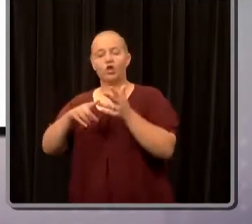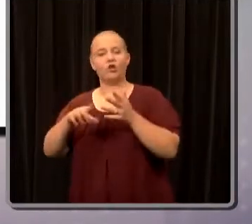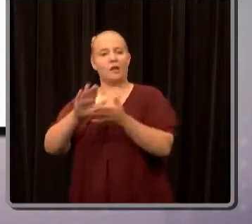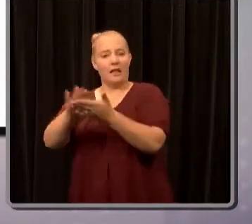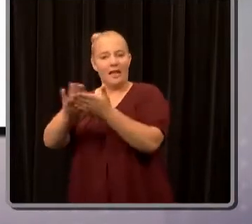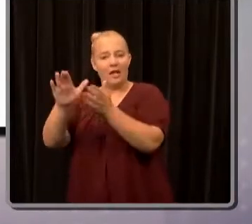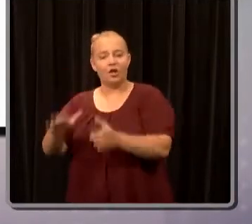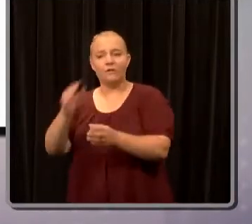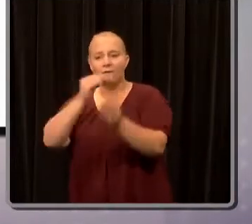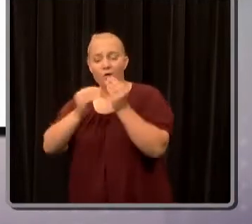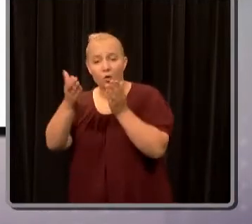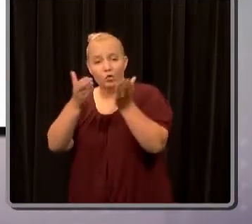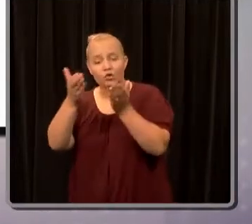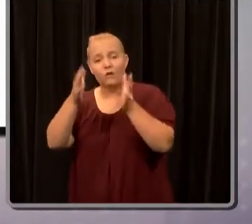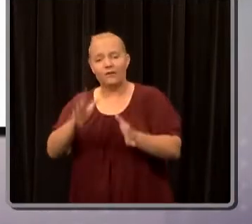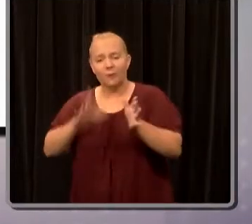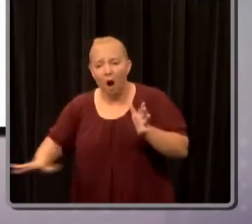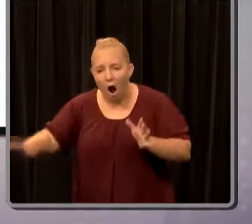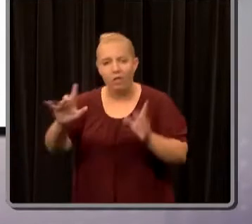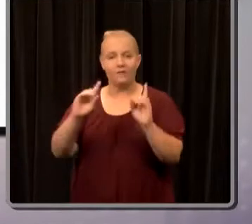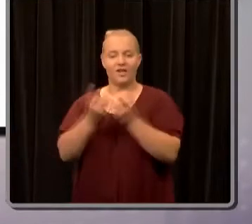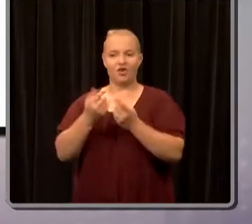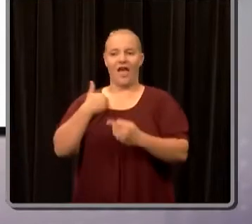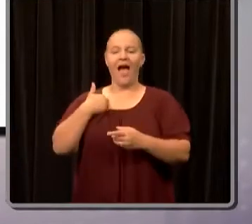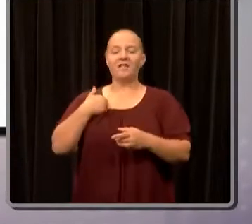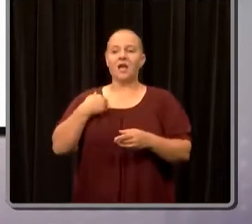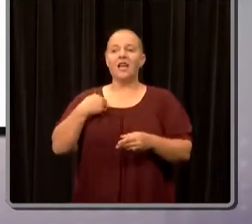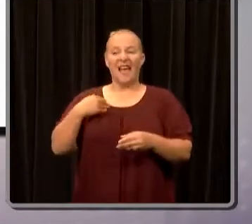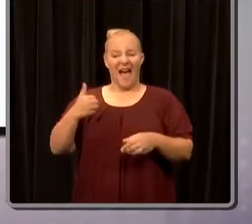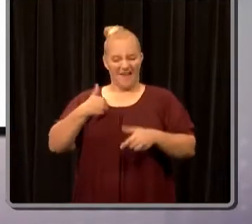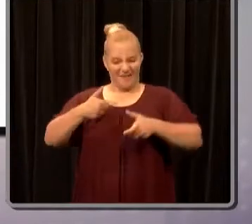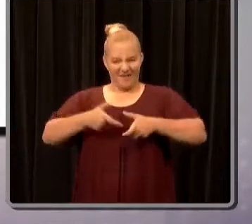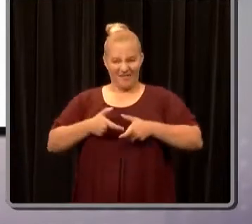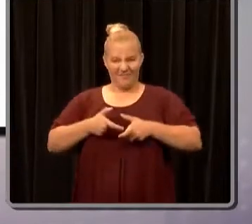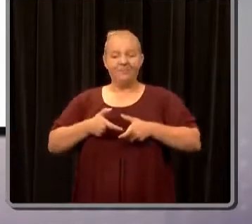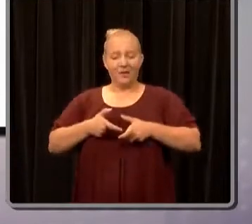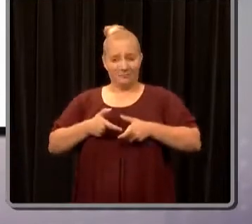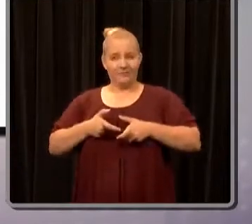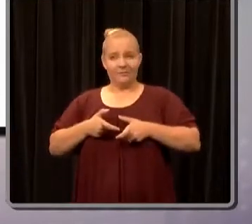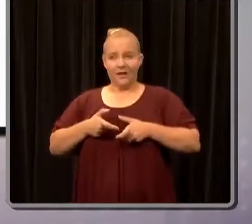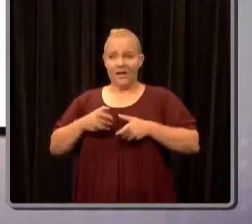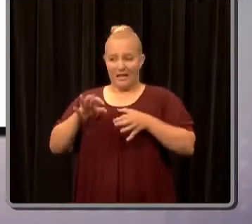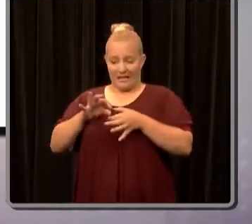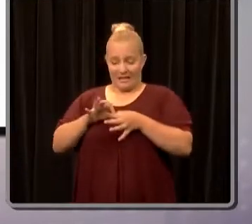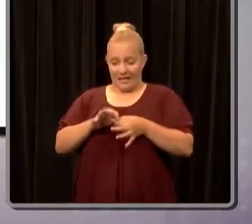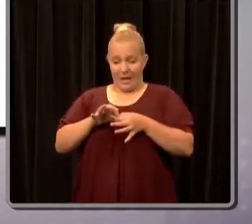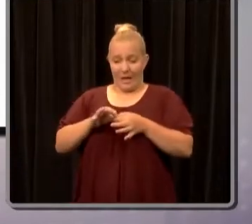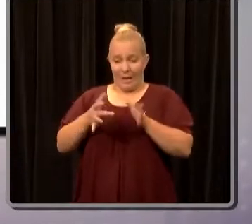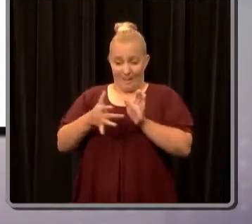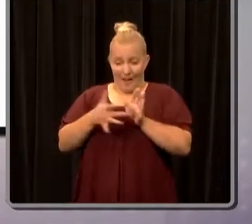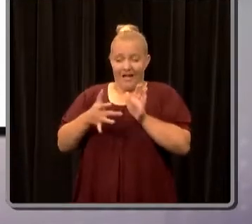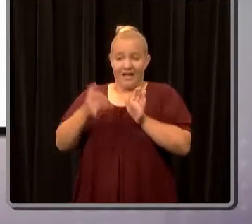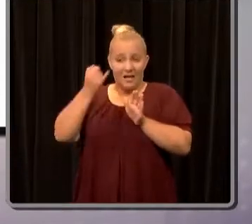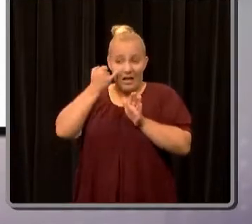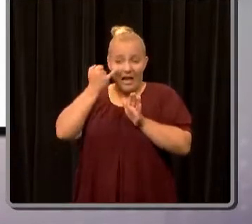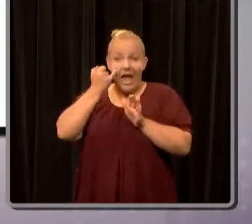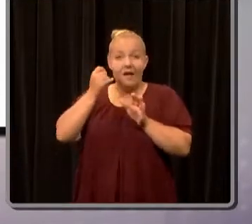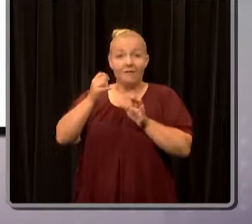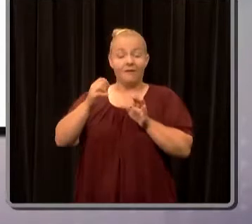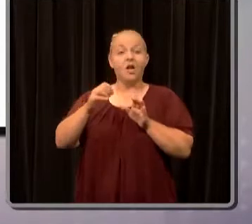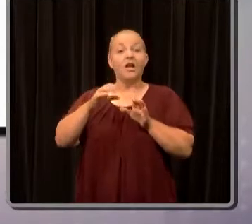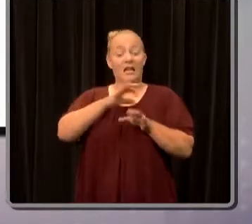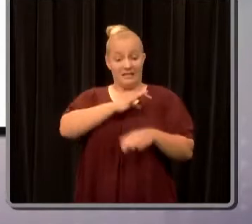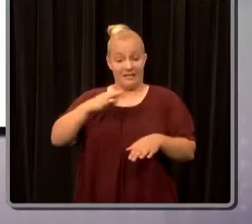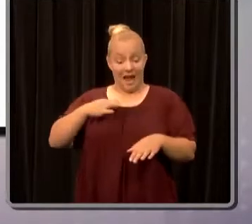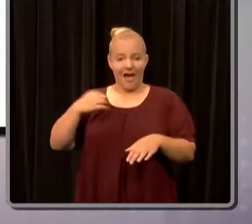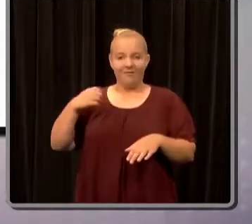food service, everyone. It's worn just behind your badge. And it's got a little button on it that allows any employee to